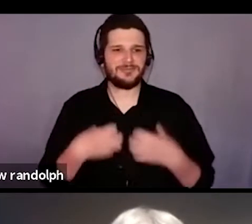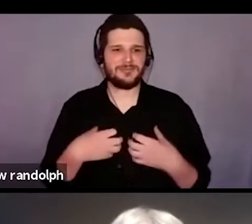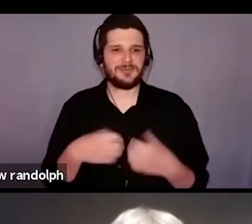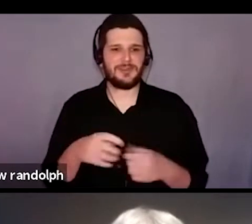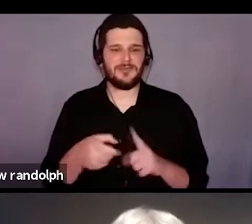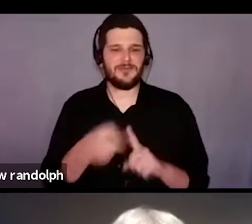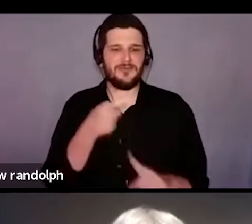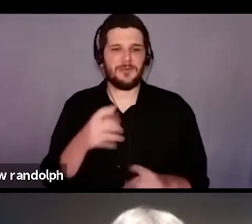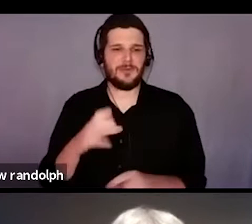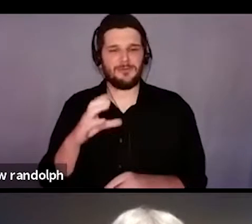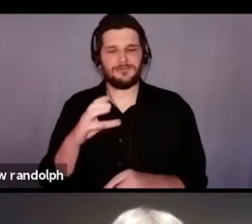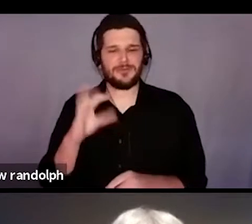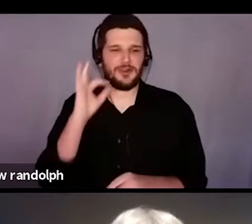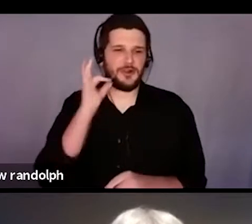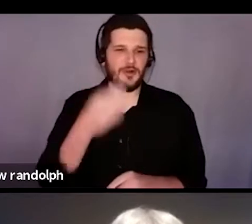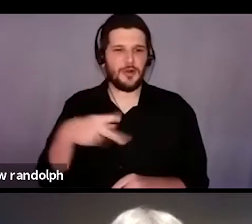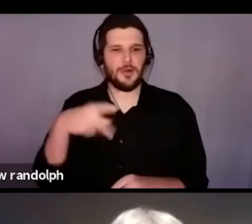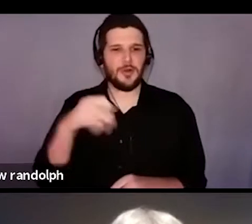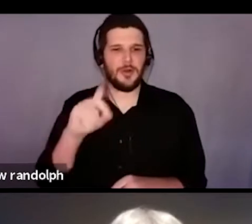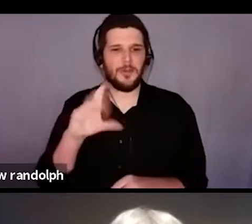podcast.